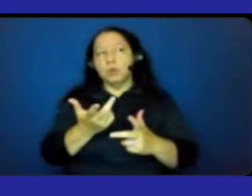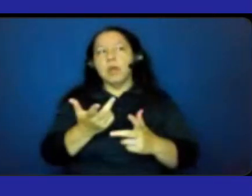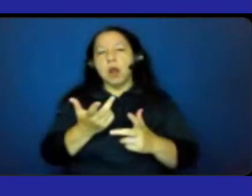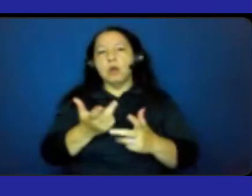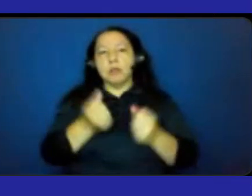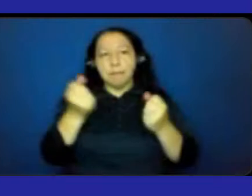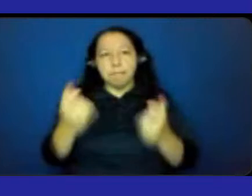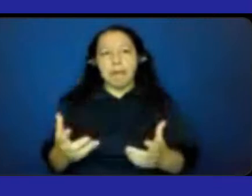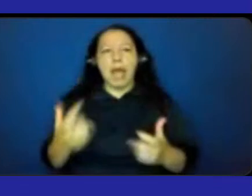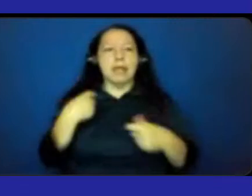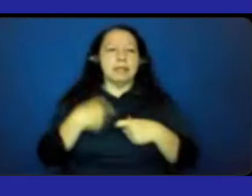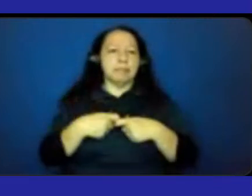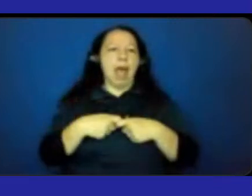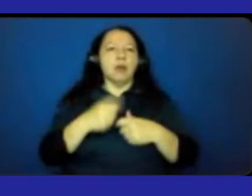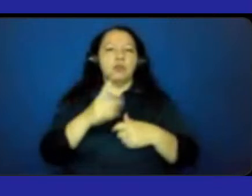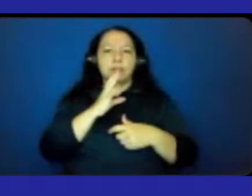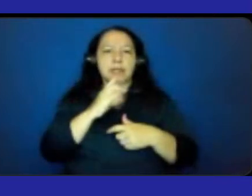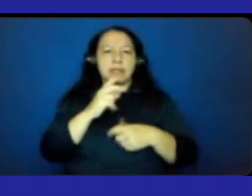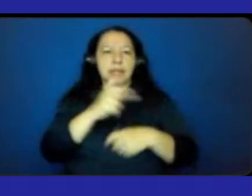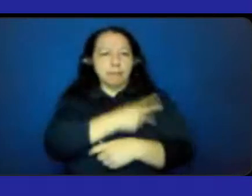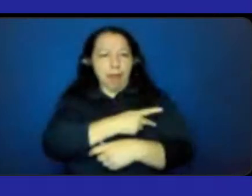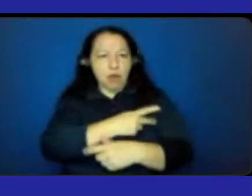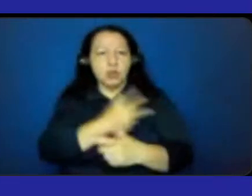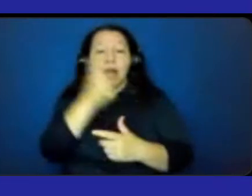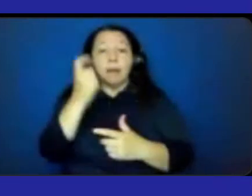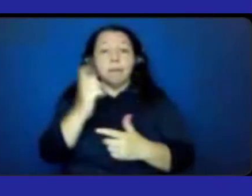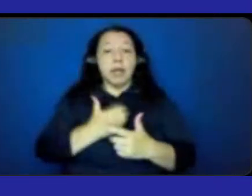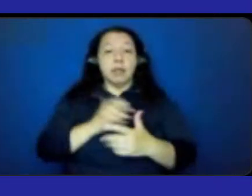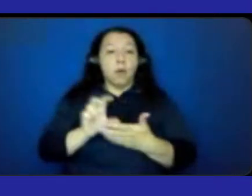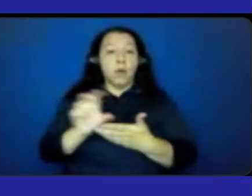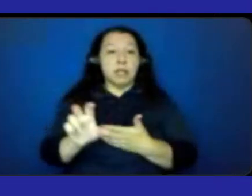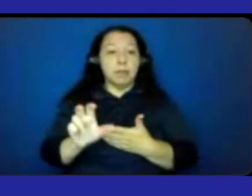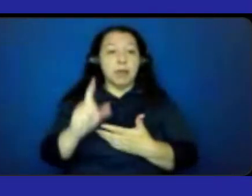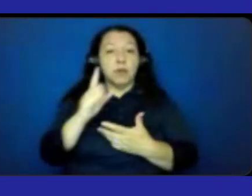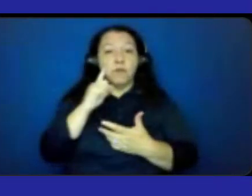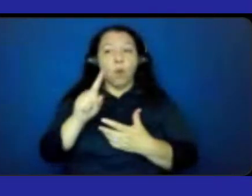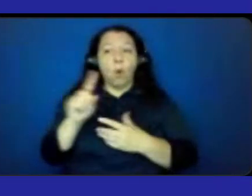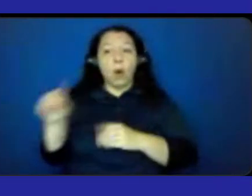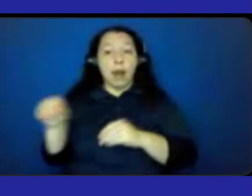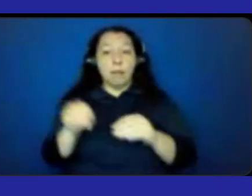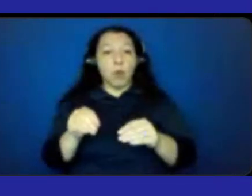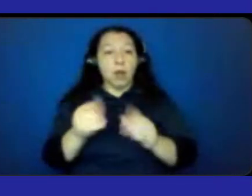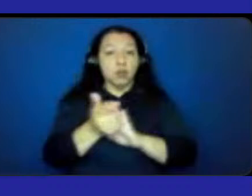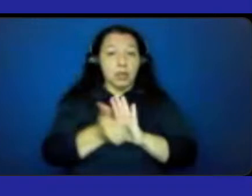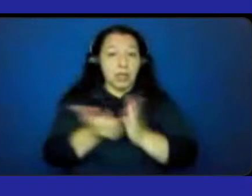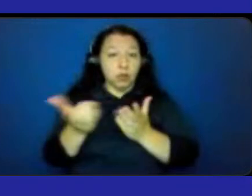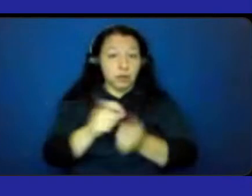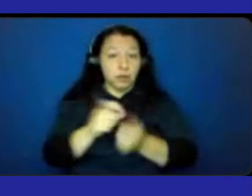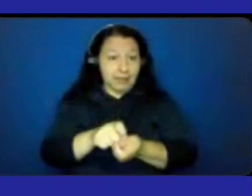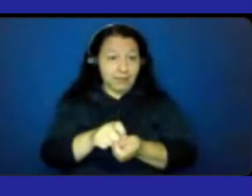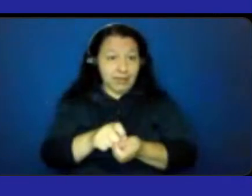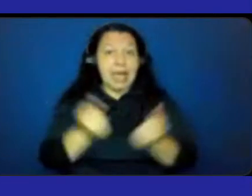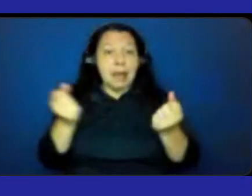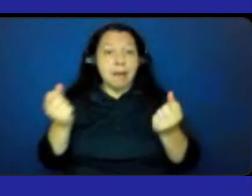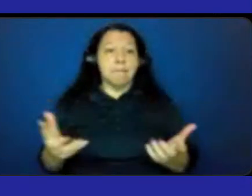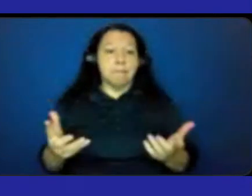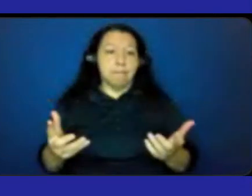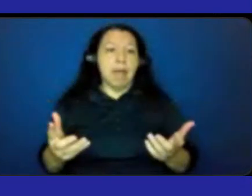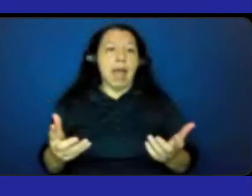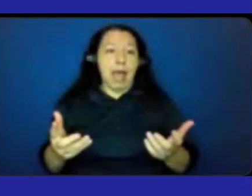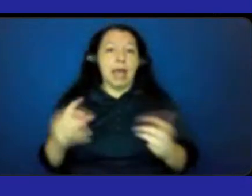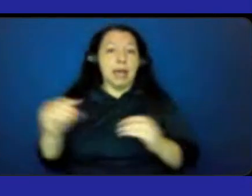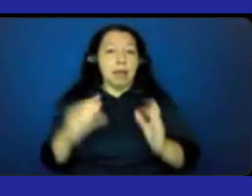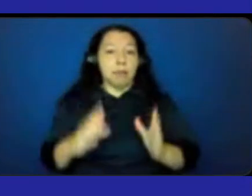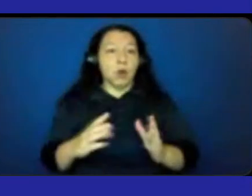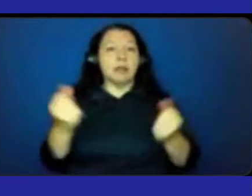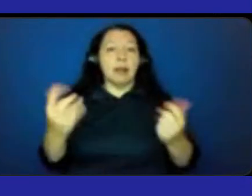are, because of our investment in the immigration legal services in particular, many immigrants, many English